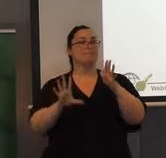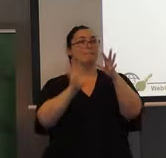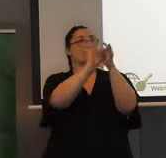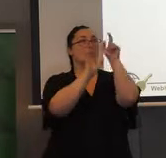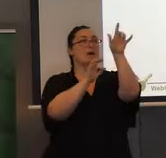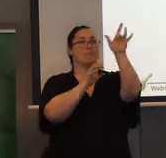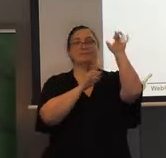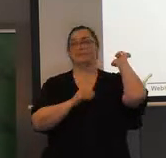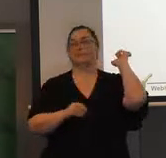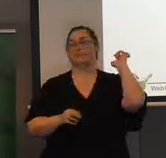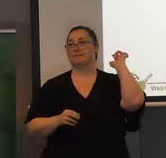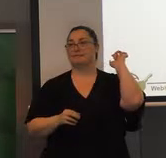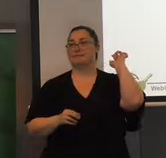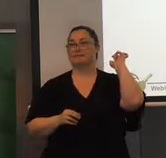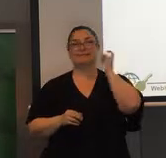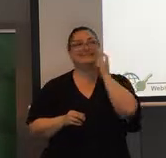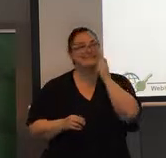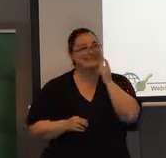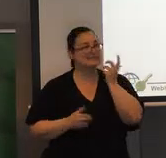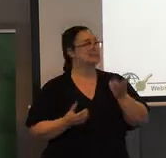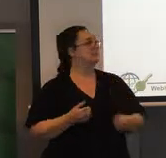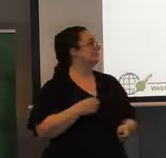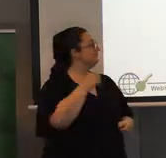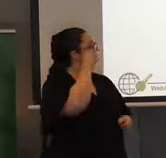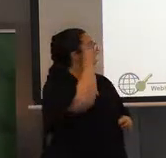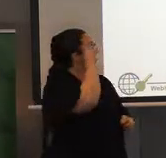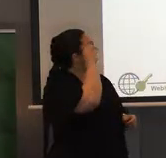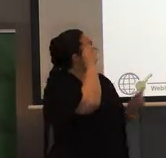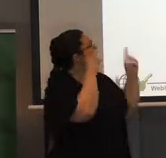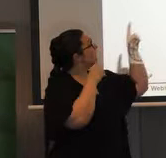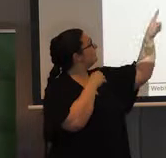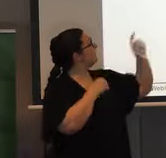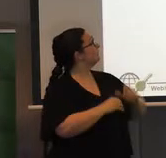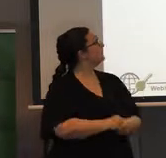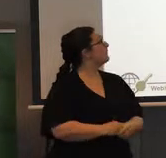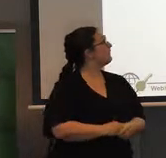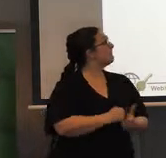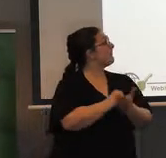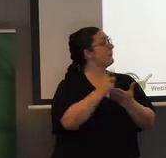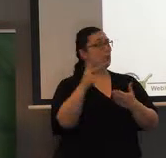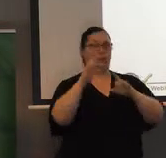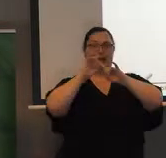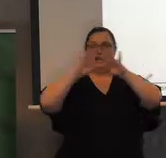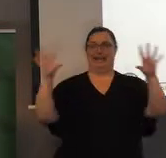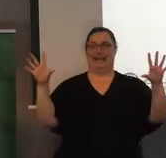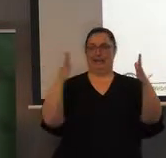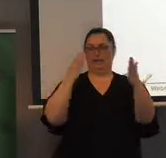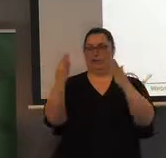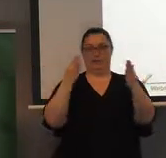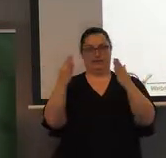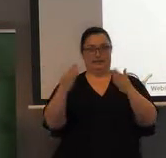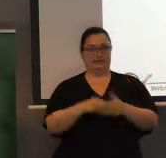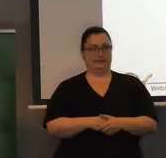to get past all of this. Easy done. The next one, clear focus. At number 2, you'll notice